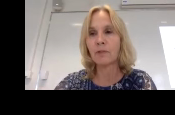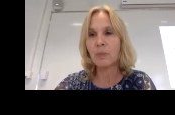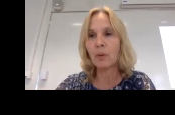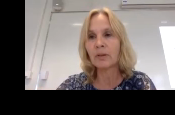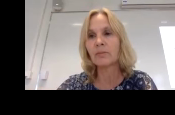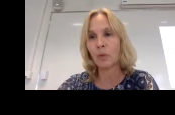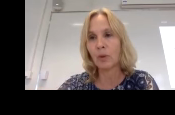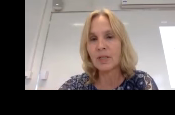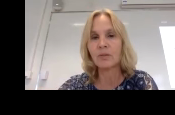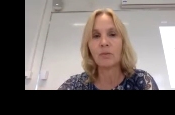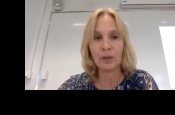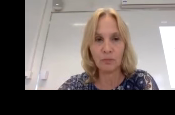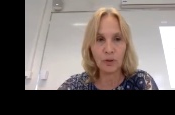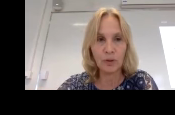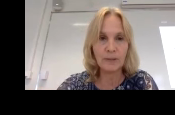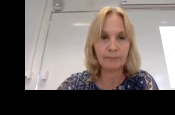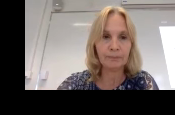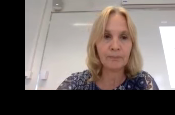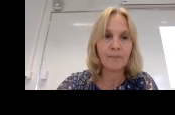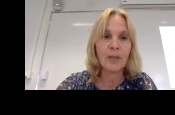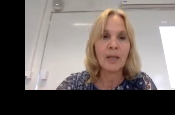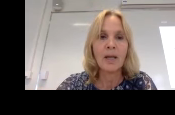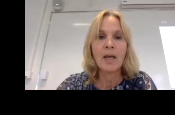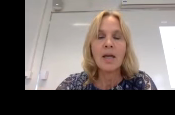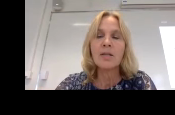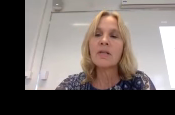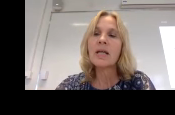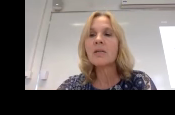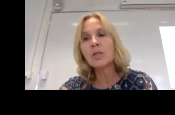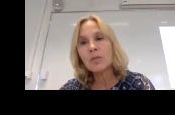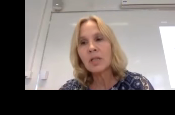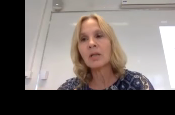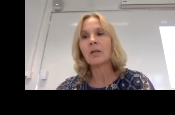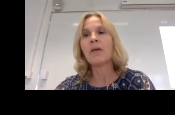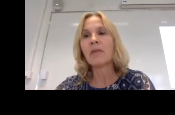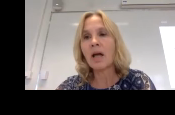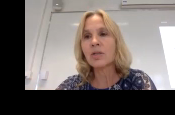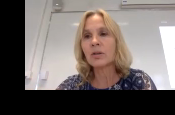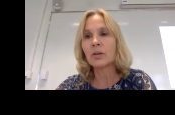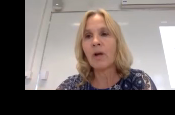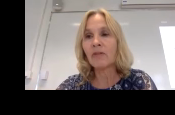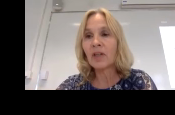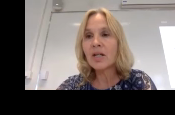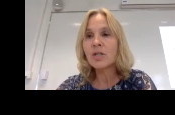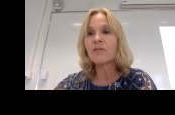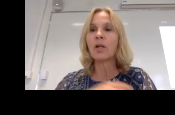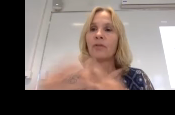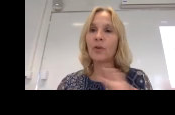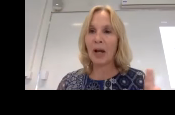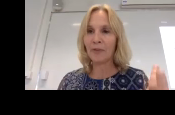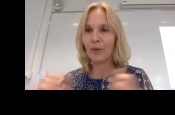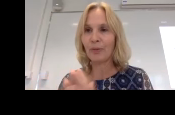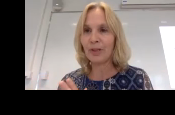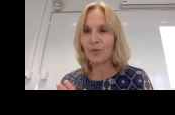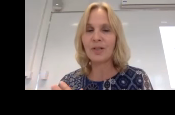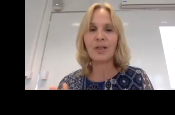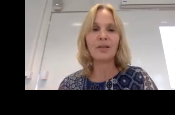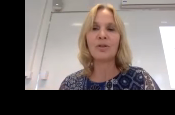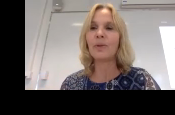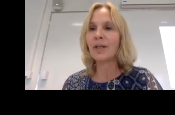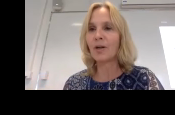for spoken words and written words. So this has some interesting methodological ramifications for all of you out there who